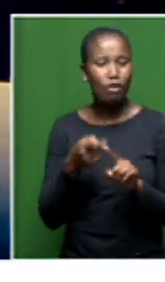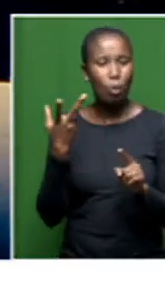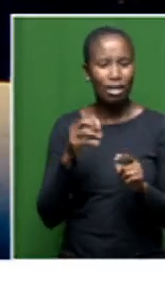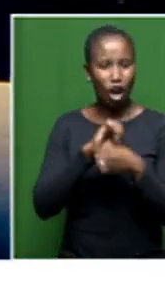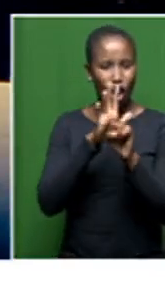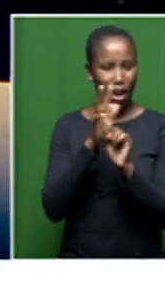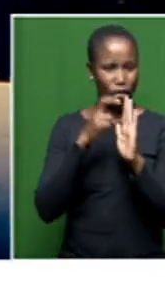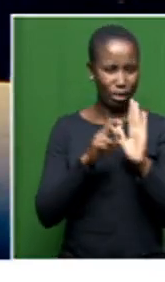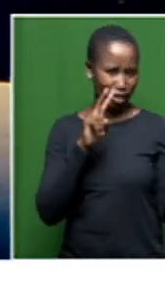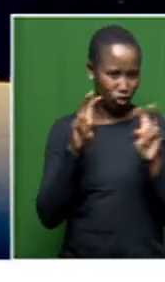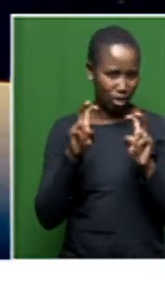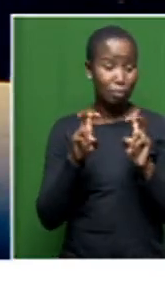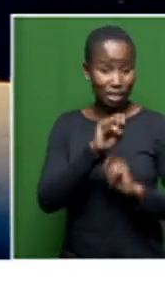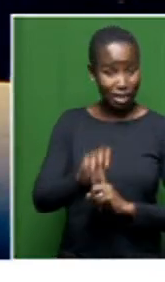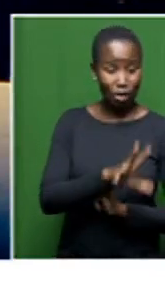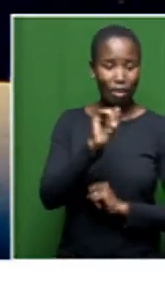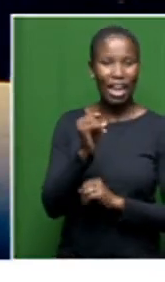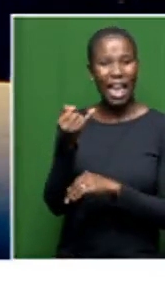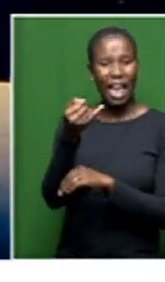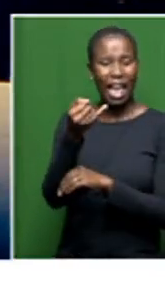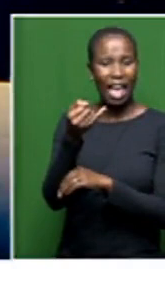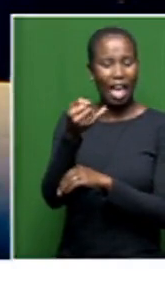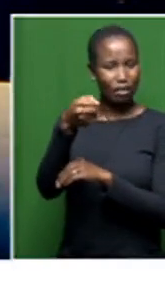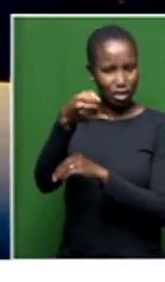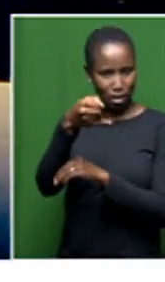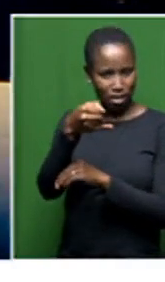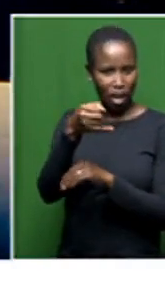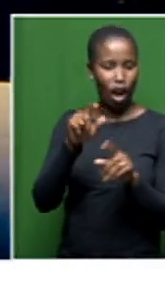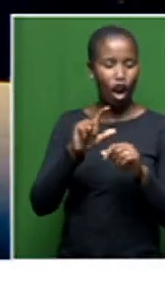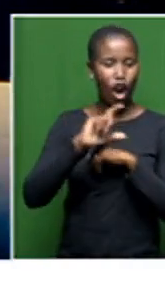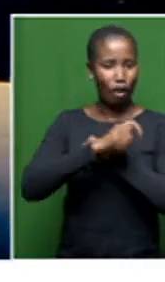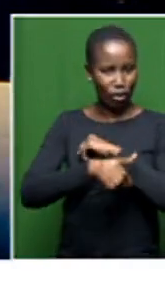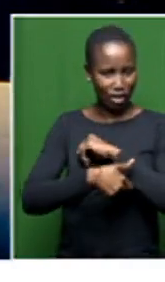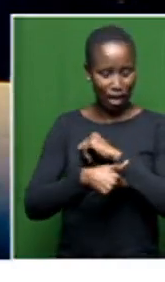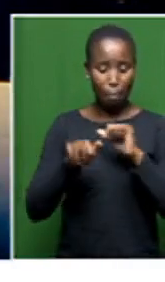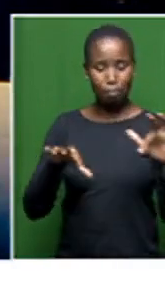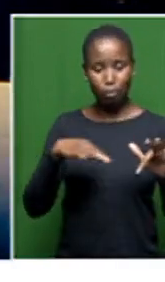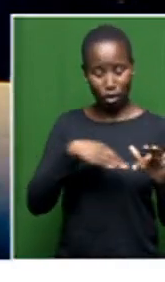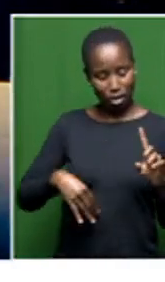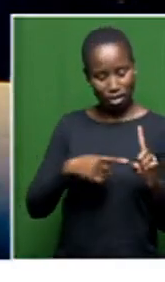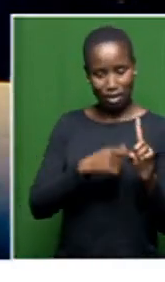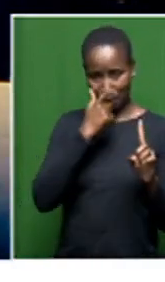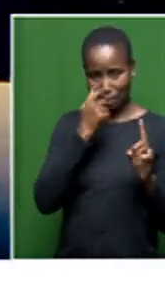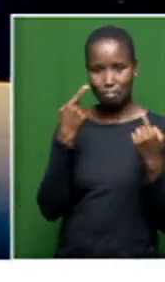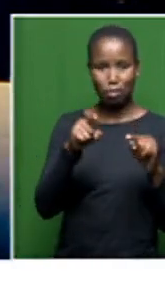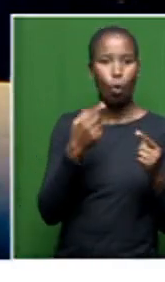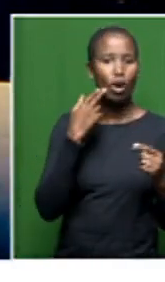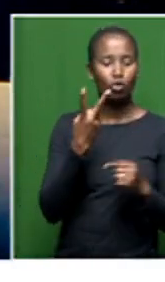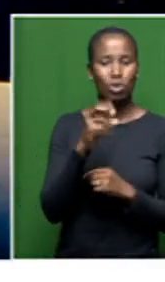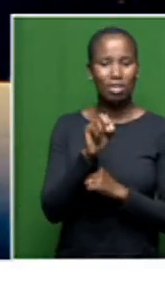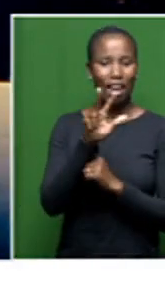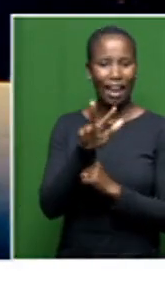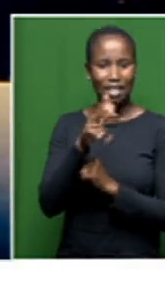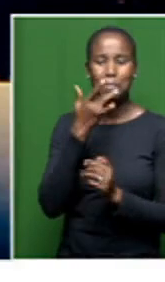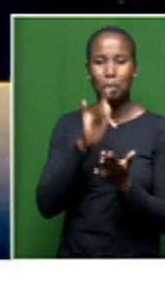regulations. The South African Investment Conference was inaugurated by President Cyril Ramaphosa in 2018, where he committed to raising over